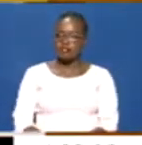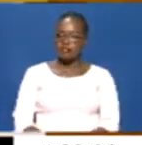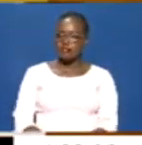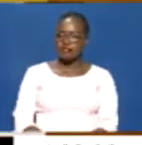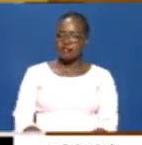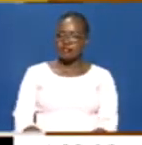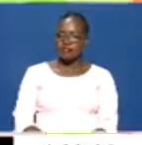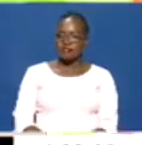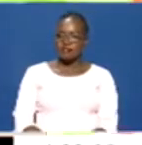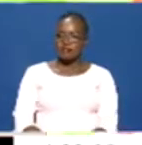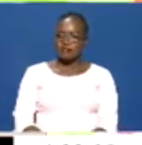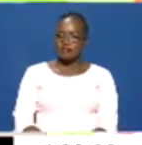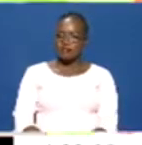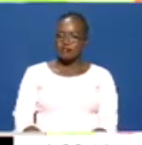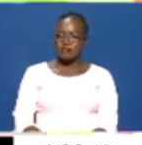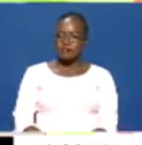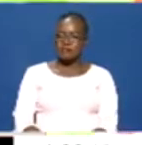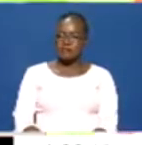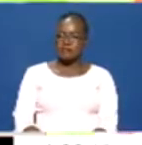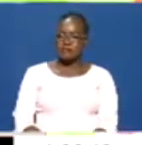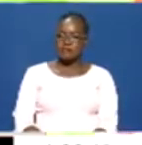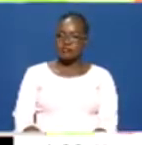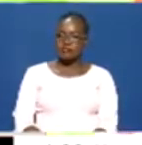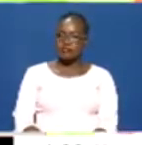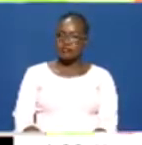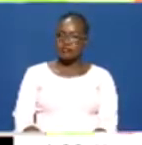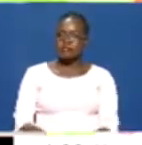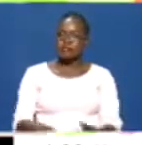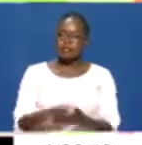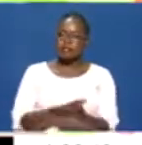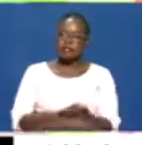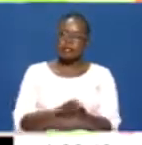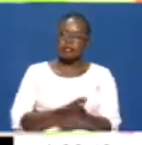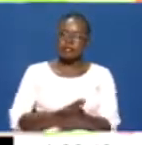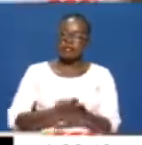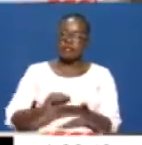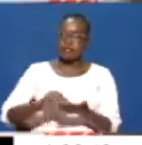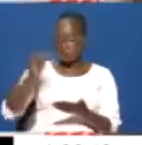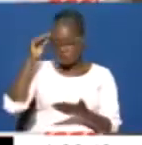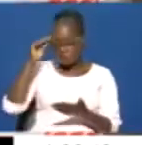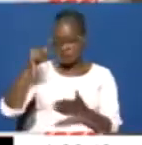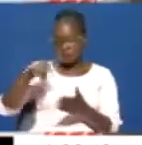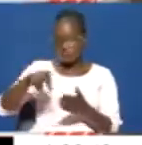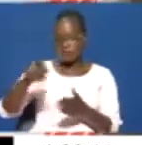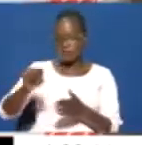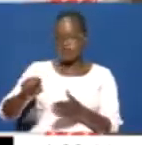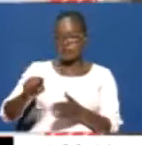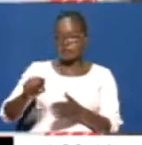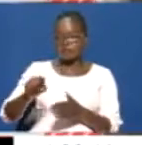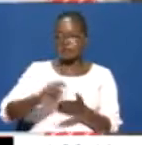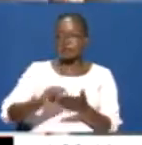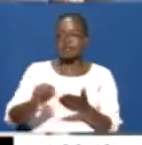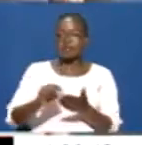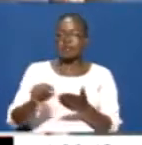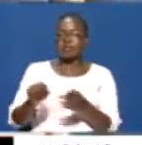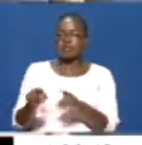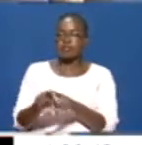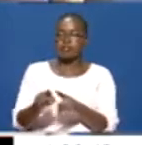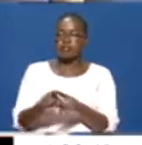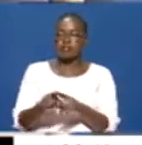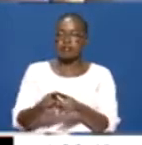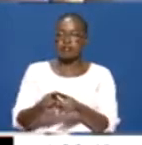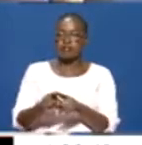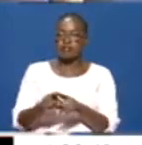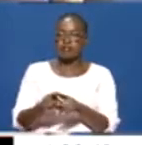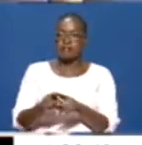lms.kec.ac.ke. Dr. Ruto was accompanied by Basic Education Principal Secretary Dr. Julius Juan, who urged school heads and boards